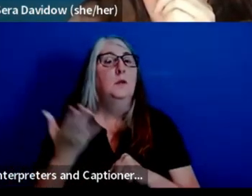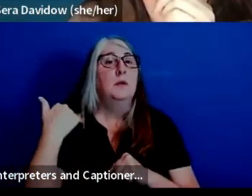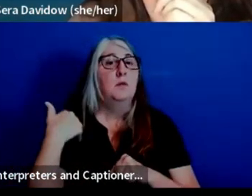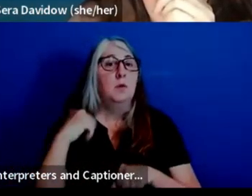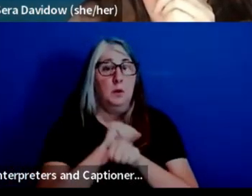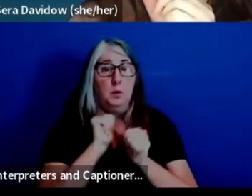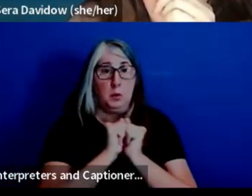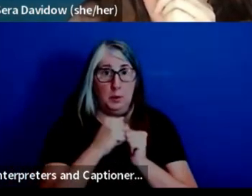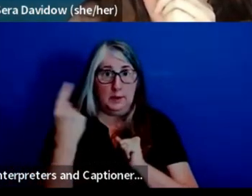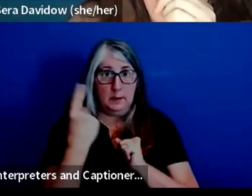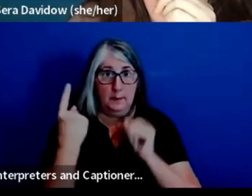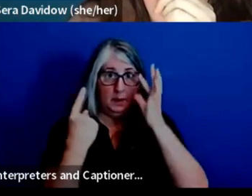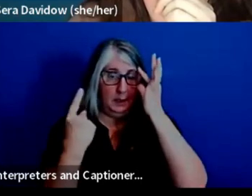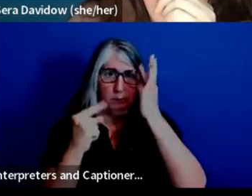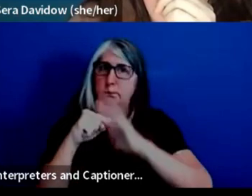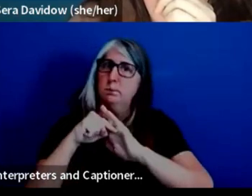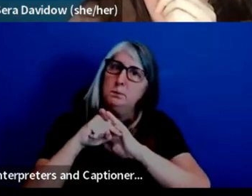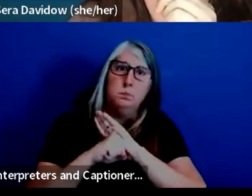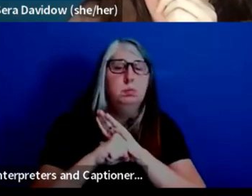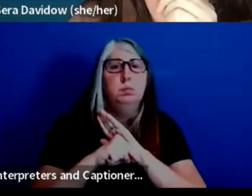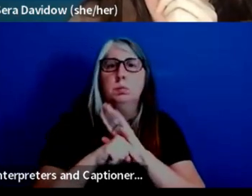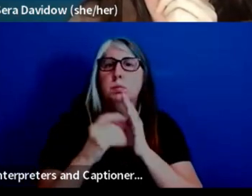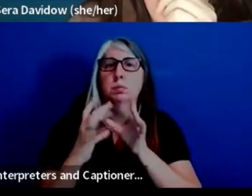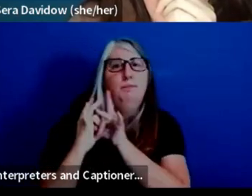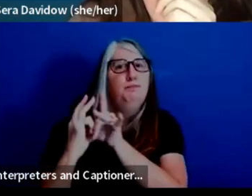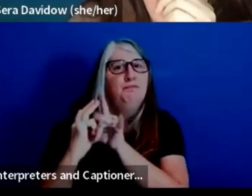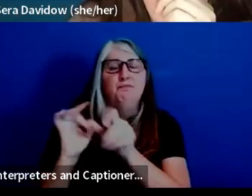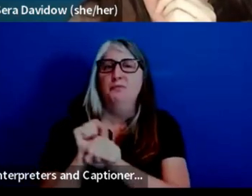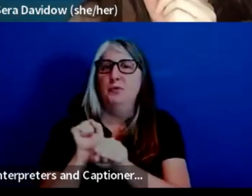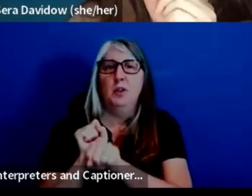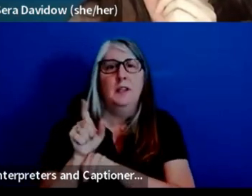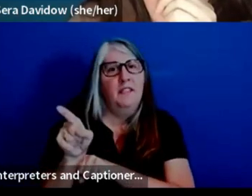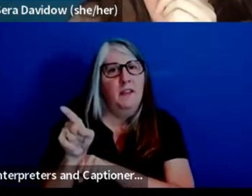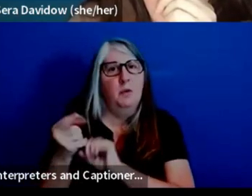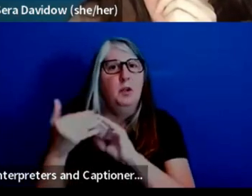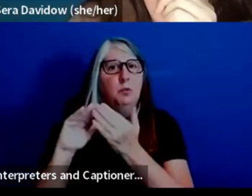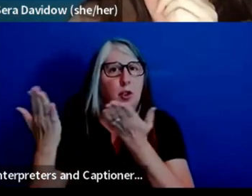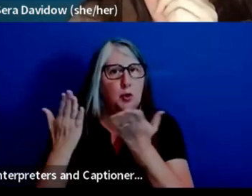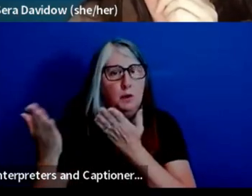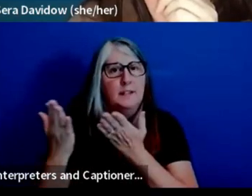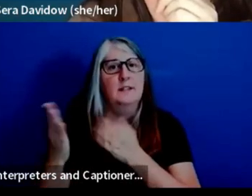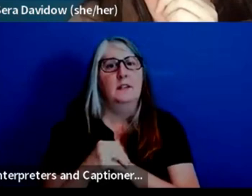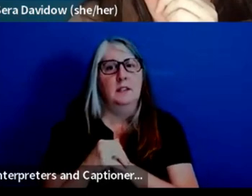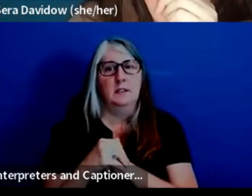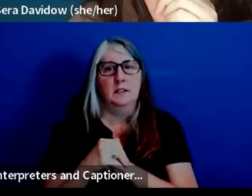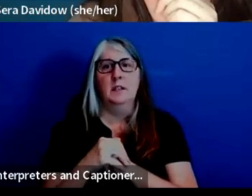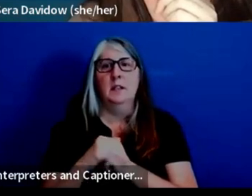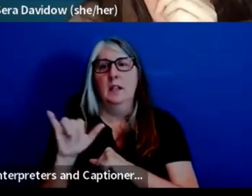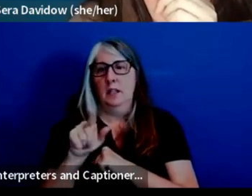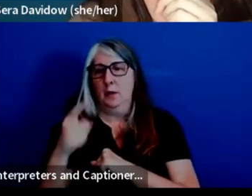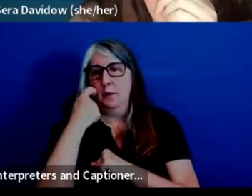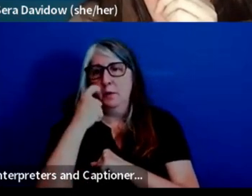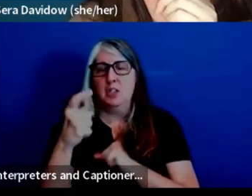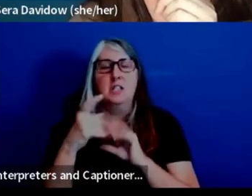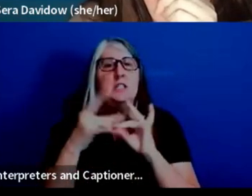with quite extensively who was in community services, similar to the ones that were being discussed in the chat, community mental